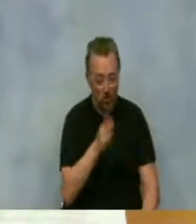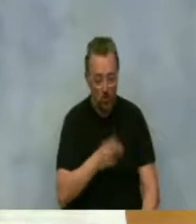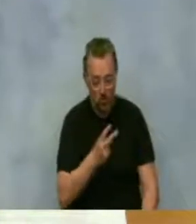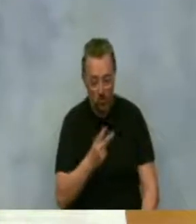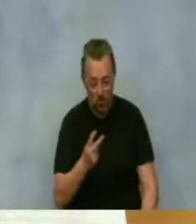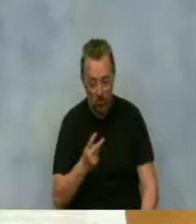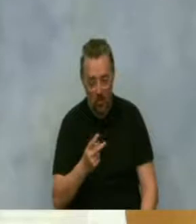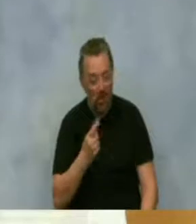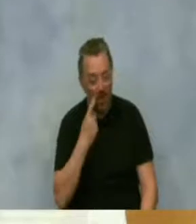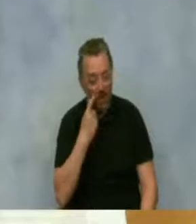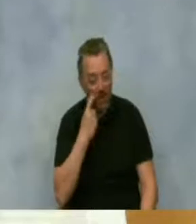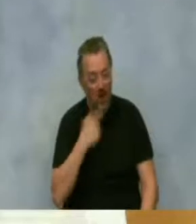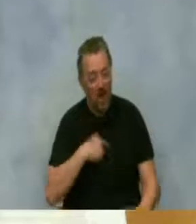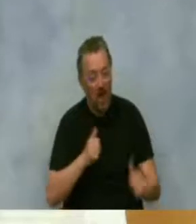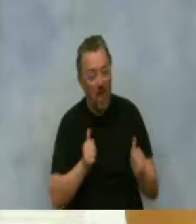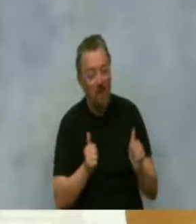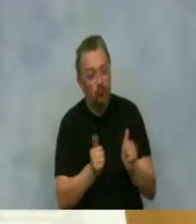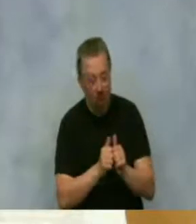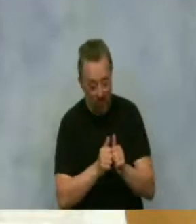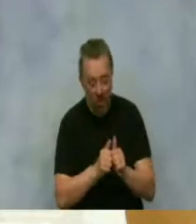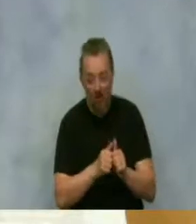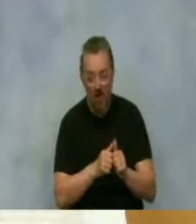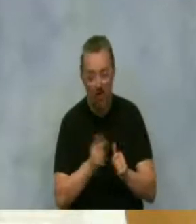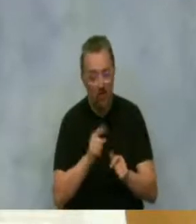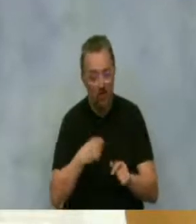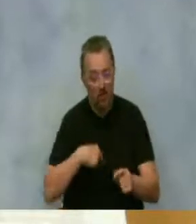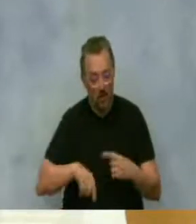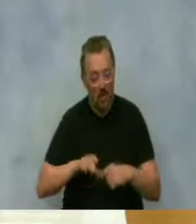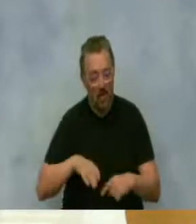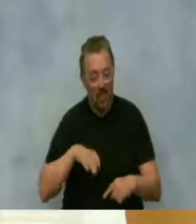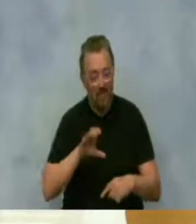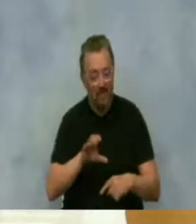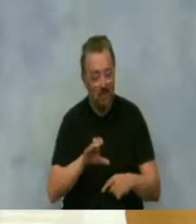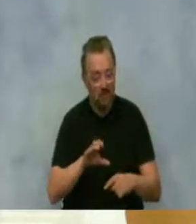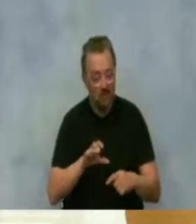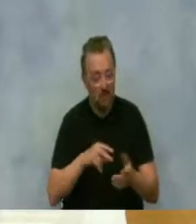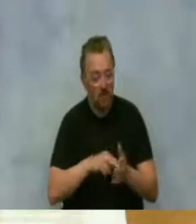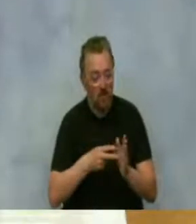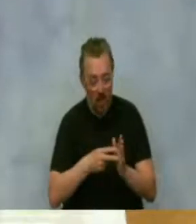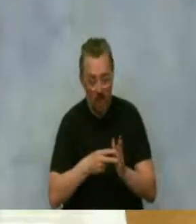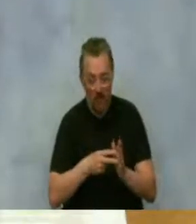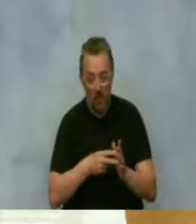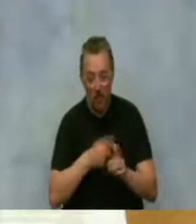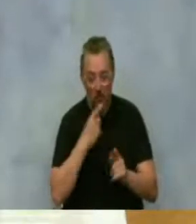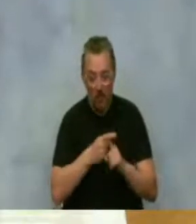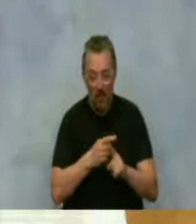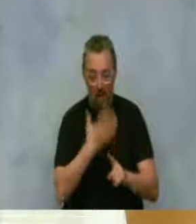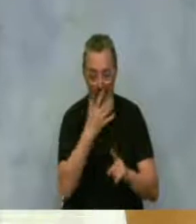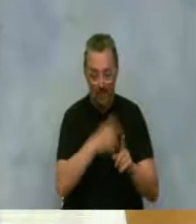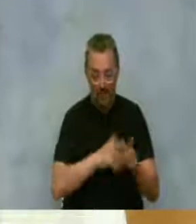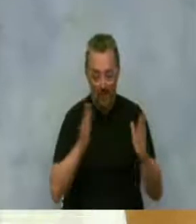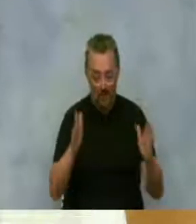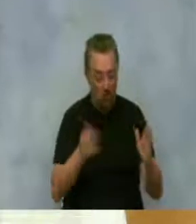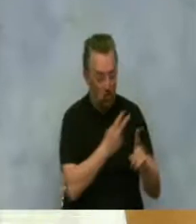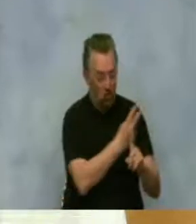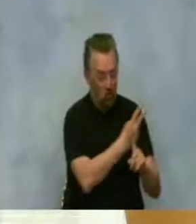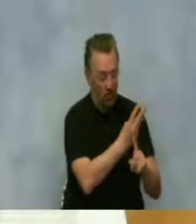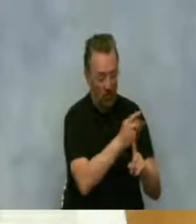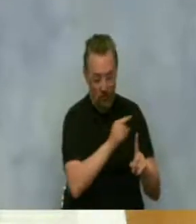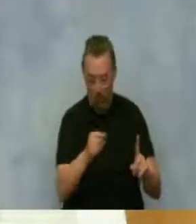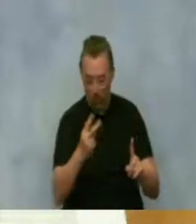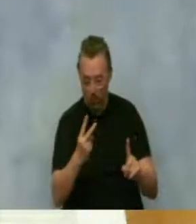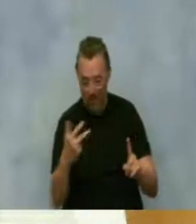and seeks approval for the Strategic Housing Investment Plan, known as the SHIP, for the 5-year period from 23 to